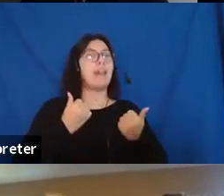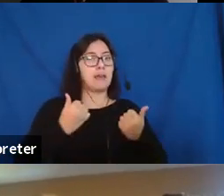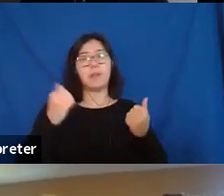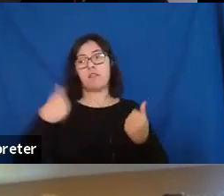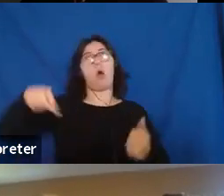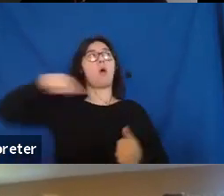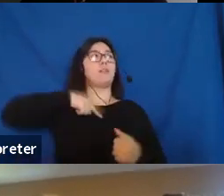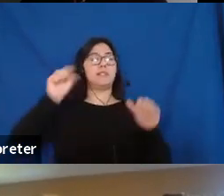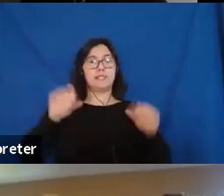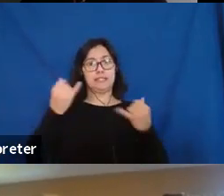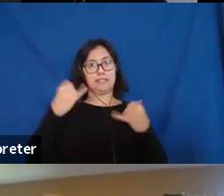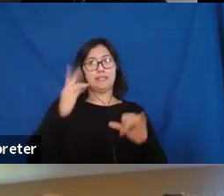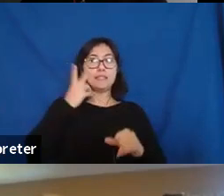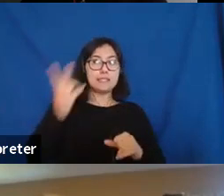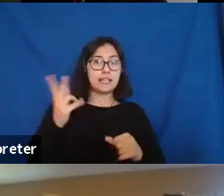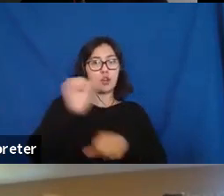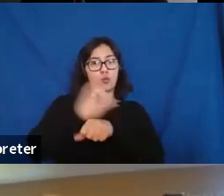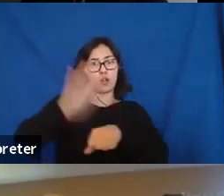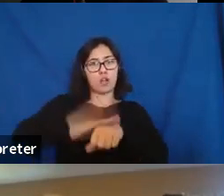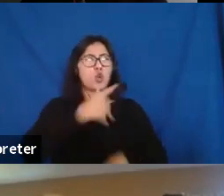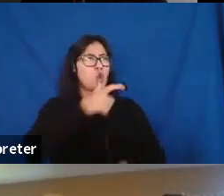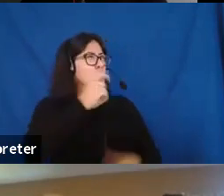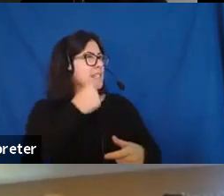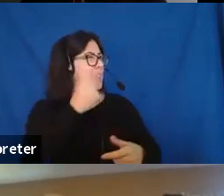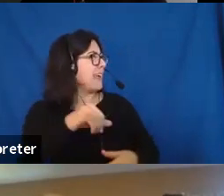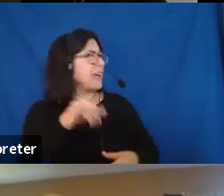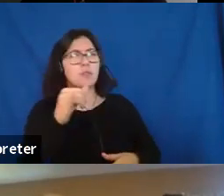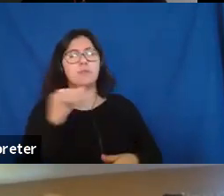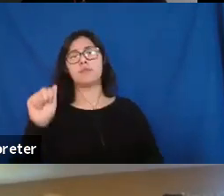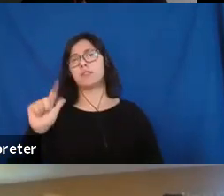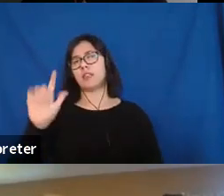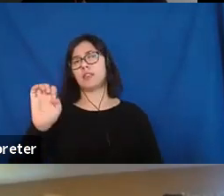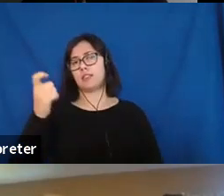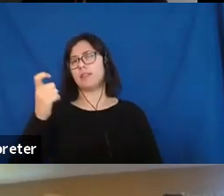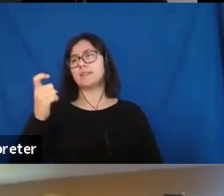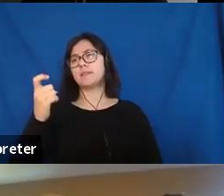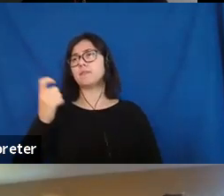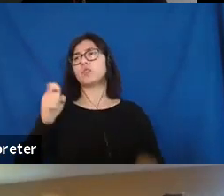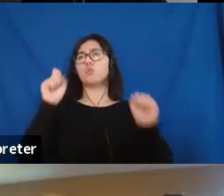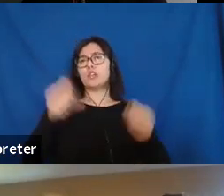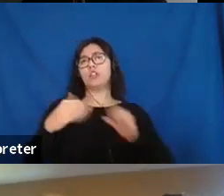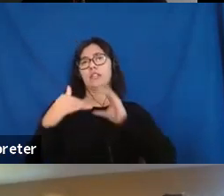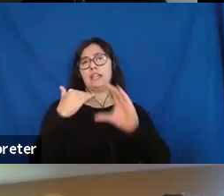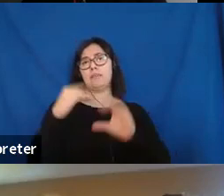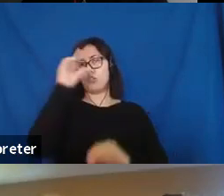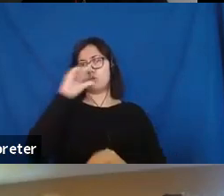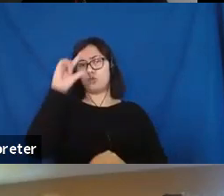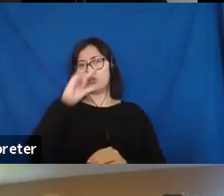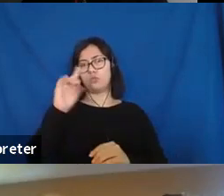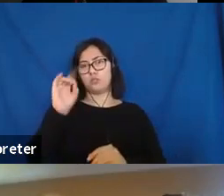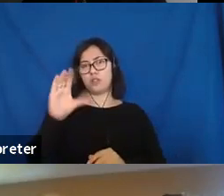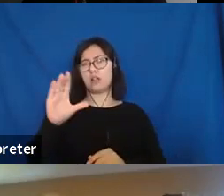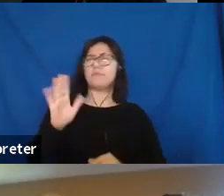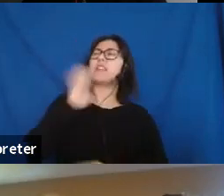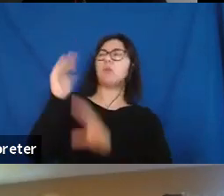it, and we can still work on. Who's talking right now? I don't. Alex. Alex. Okay. I'm going to reach out to you because I want to find out a little bit more